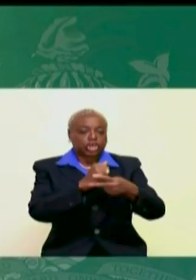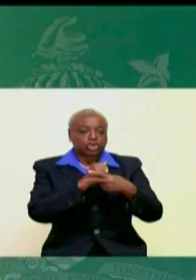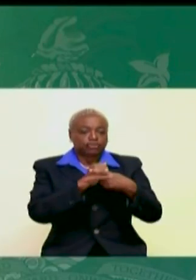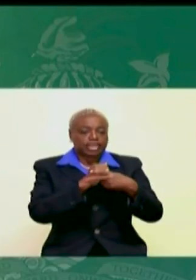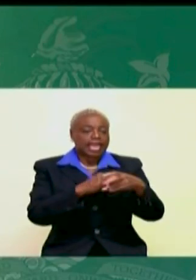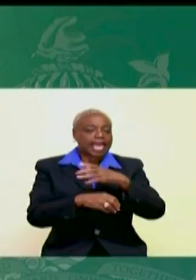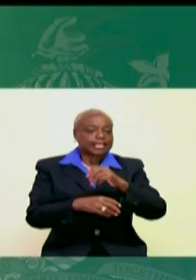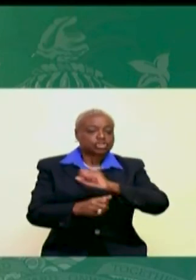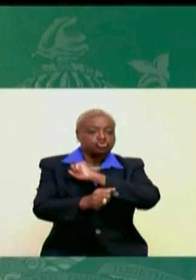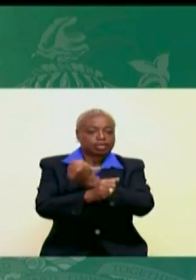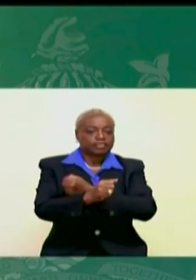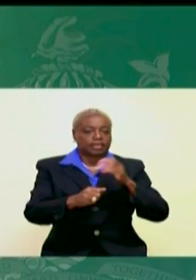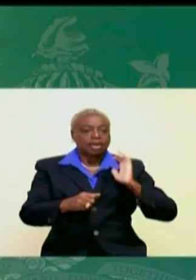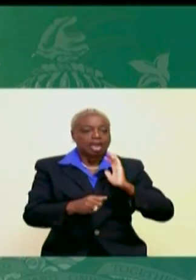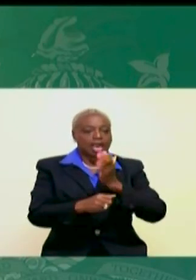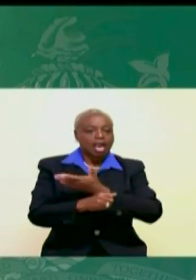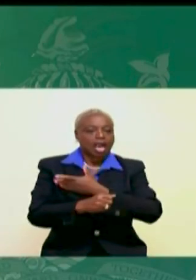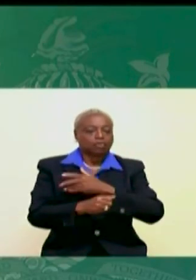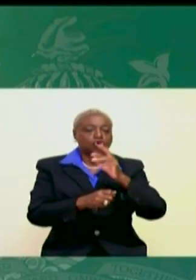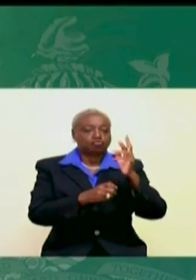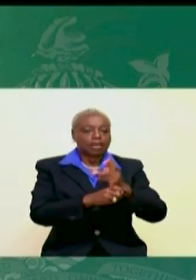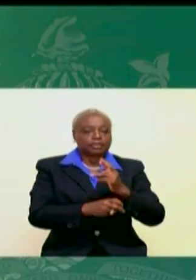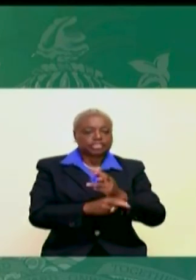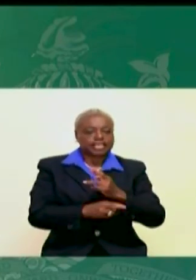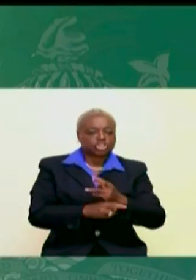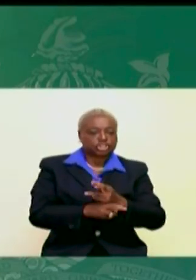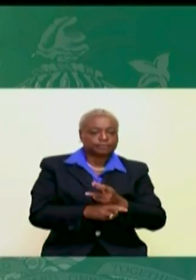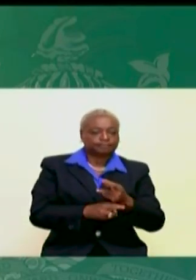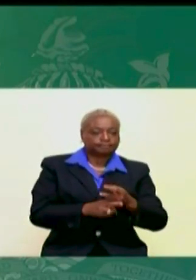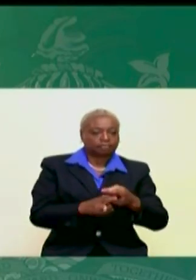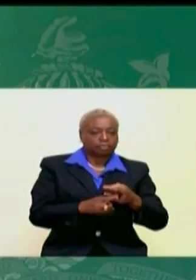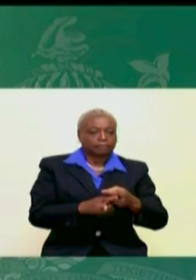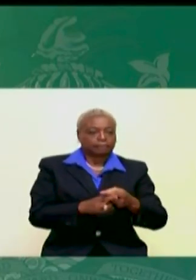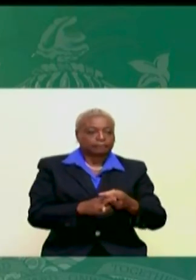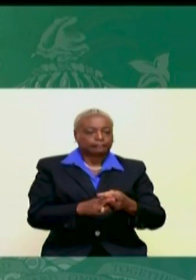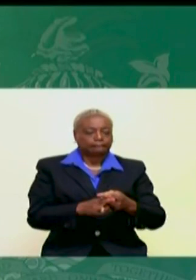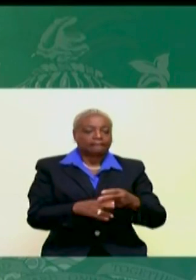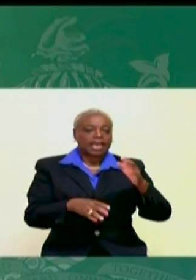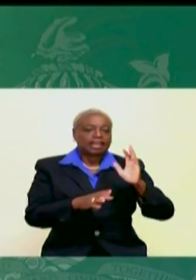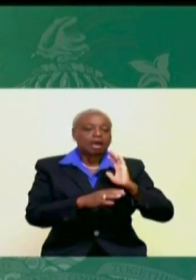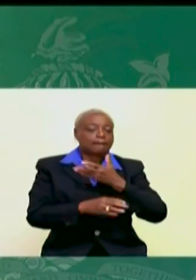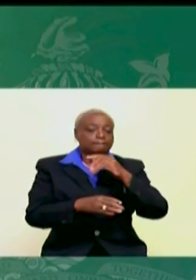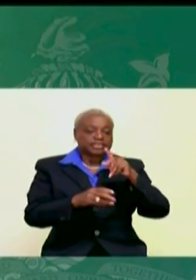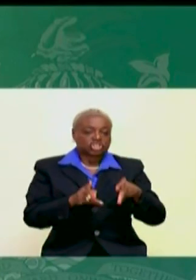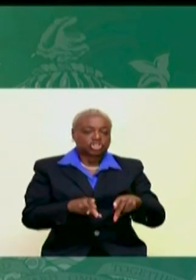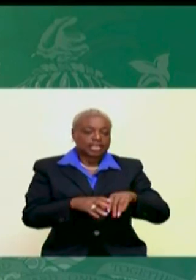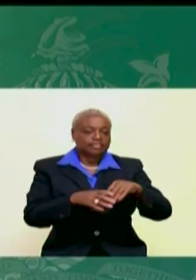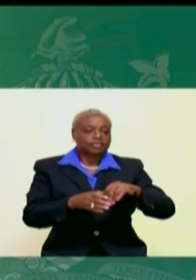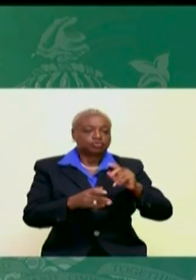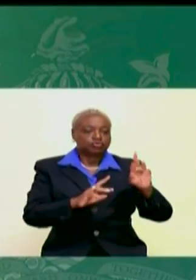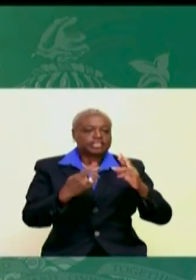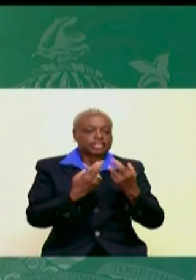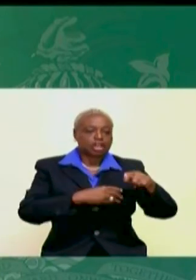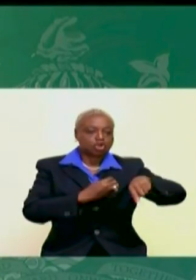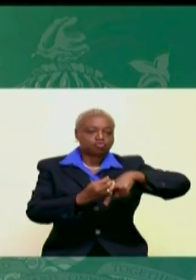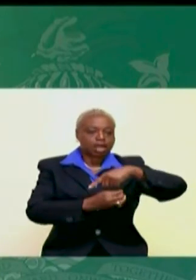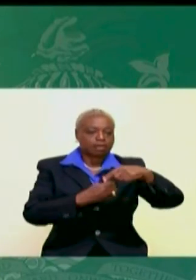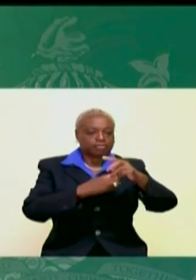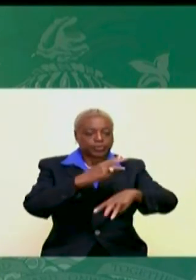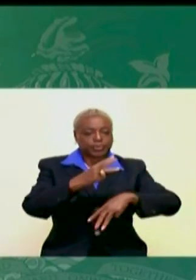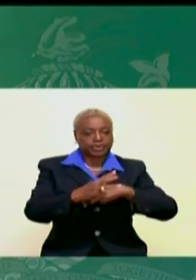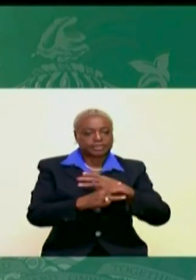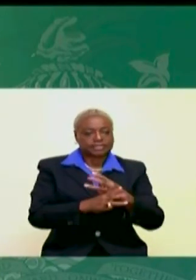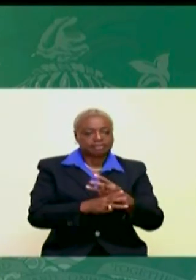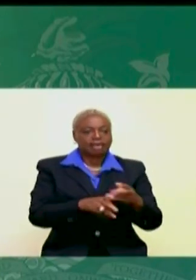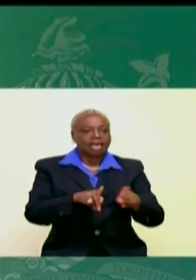our reputation, our relationships, and our position within the region and around the world. As